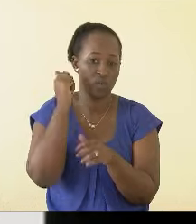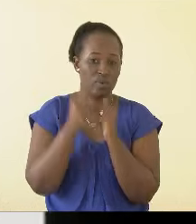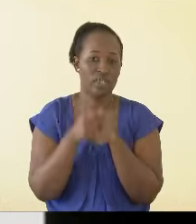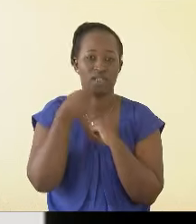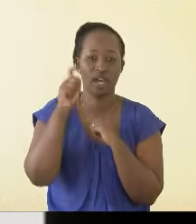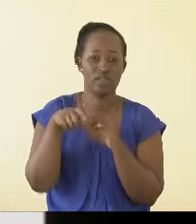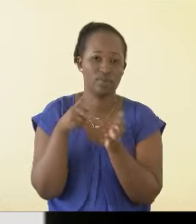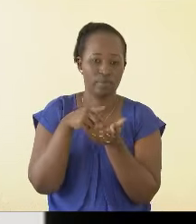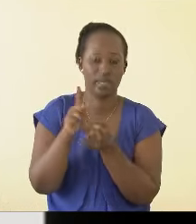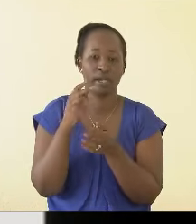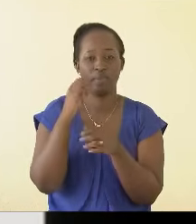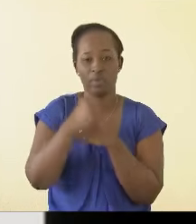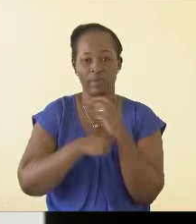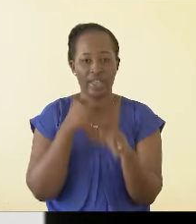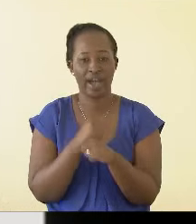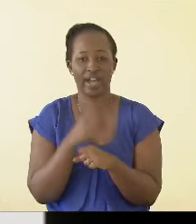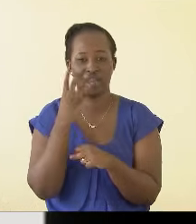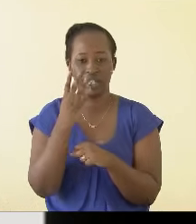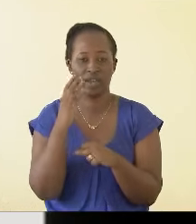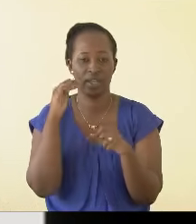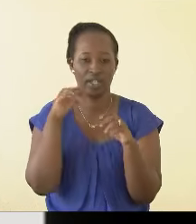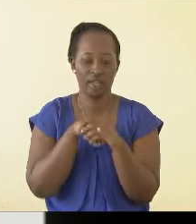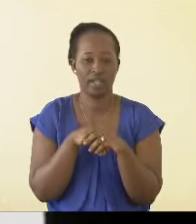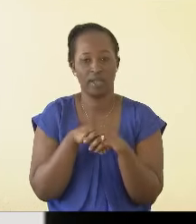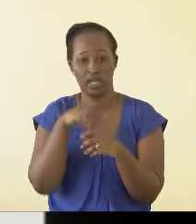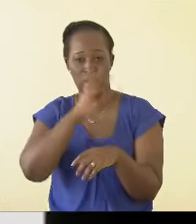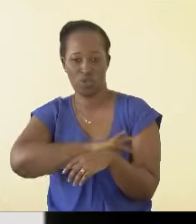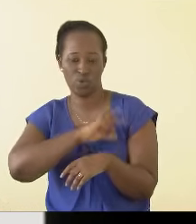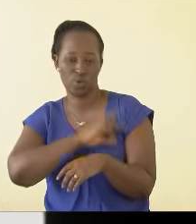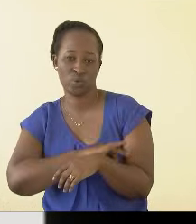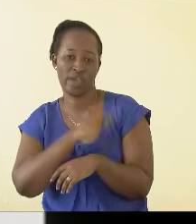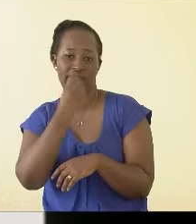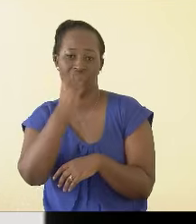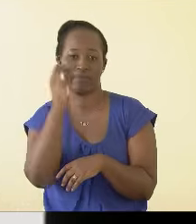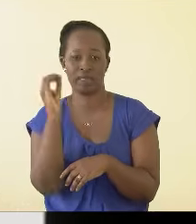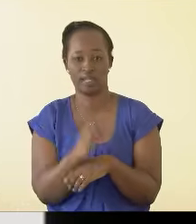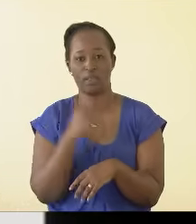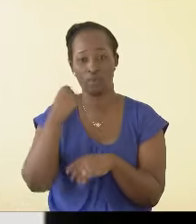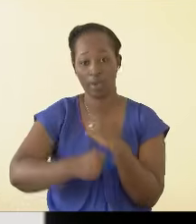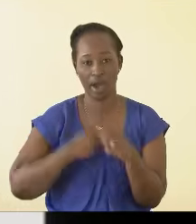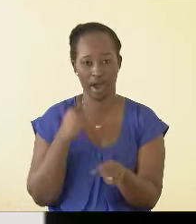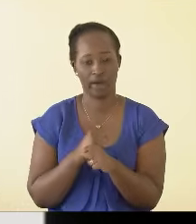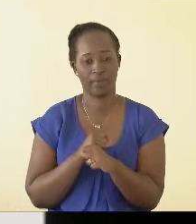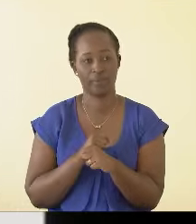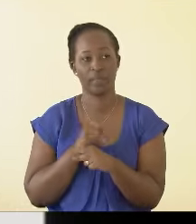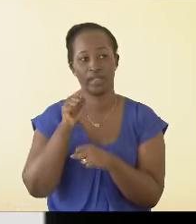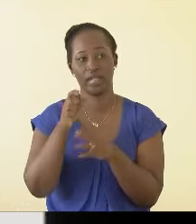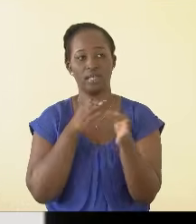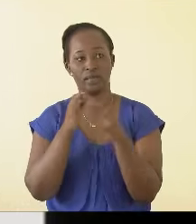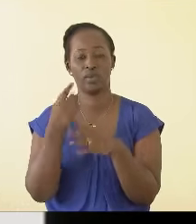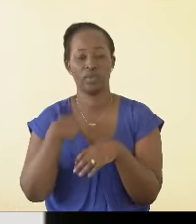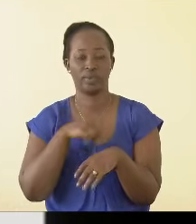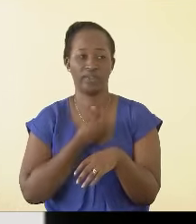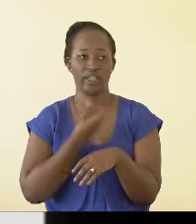in 4 years in equal principal installments at a fixed interest rate of 5% per annum. In that statement, we have